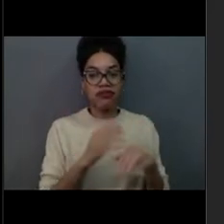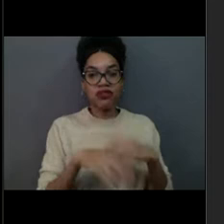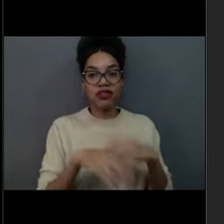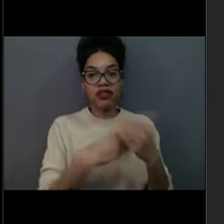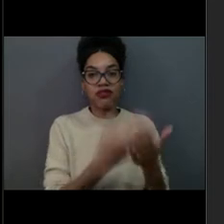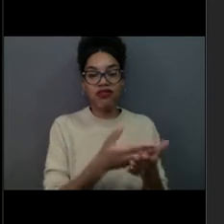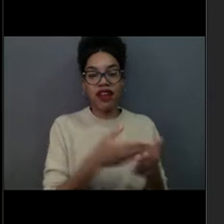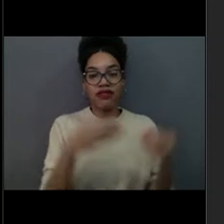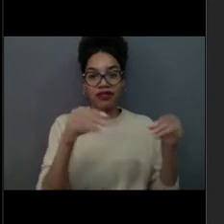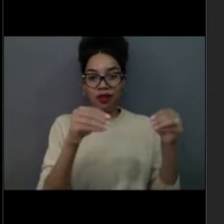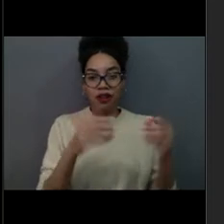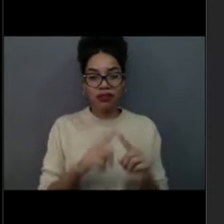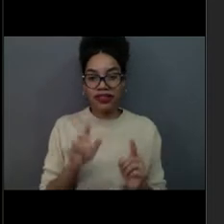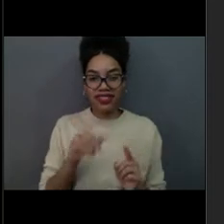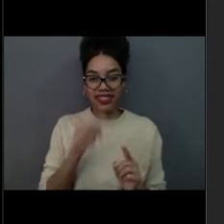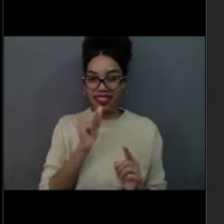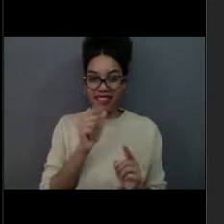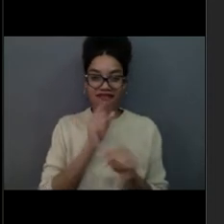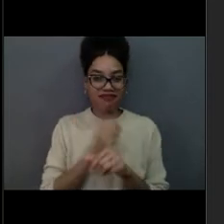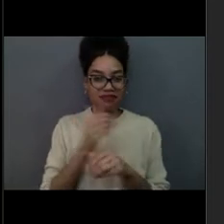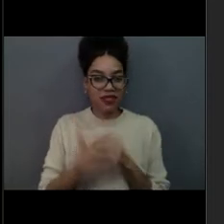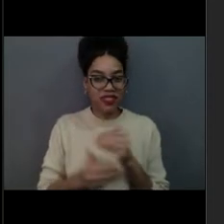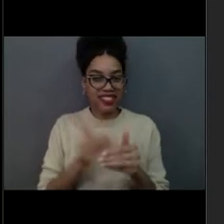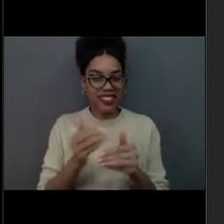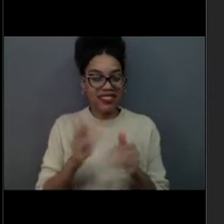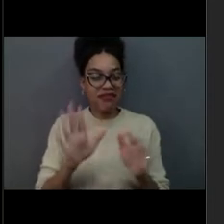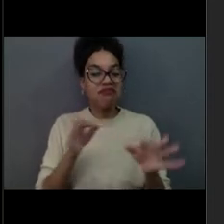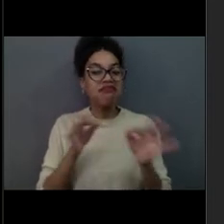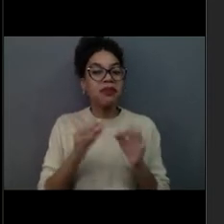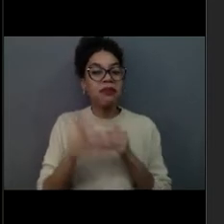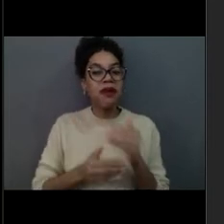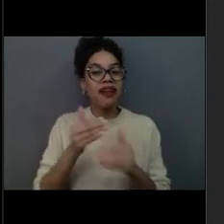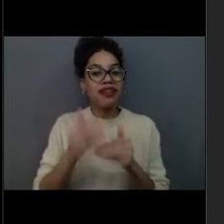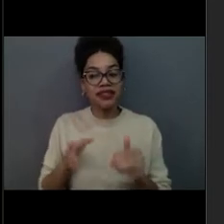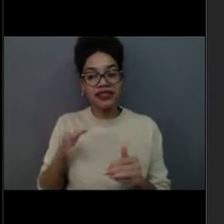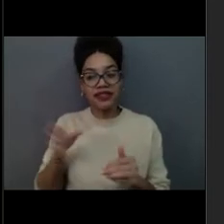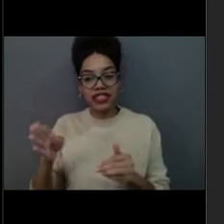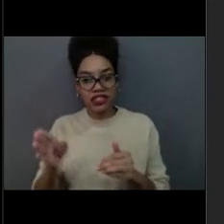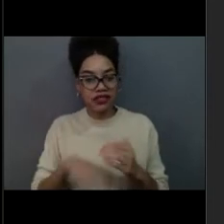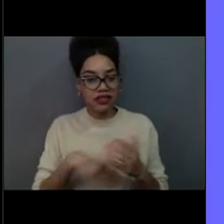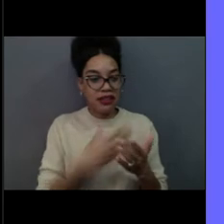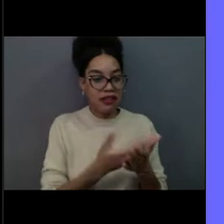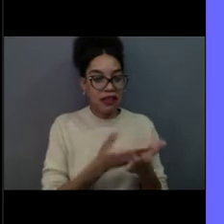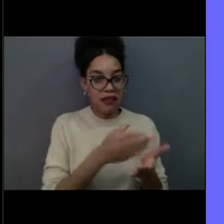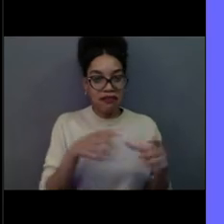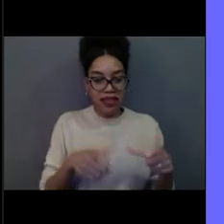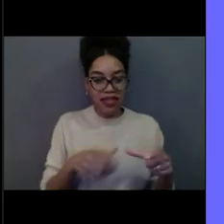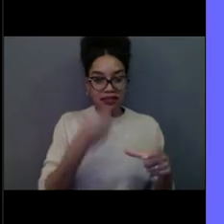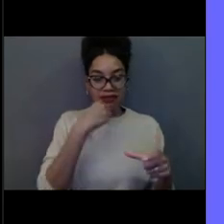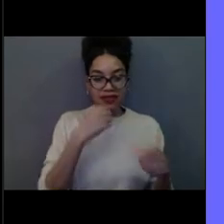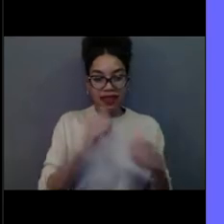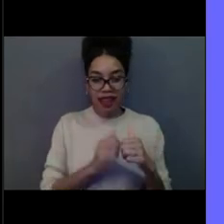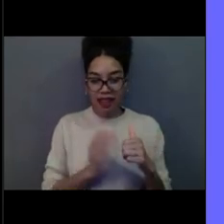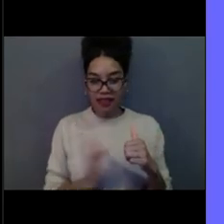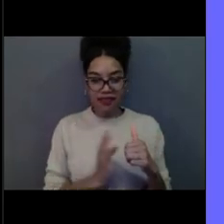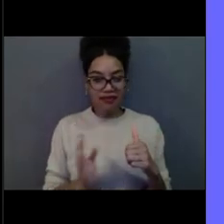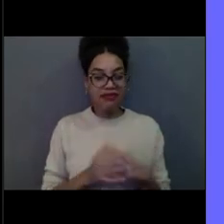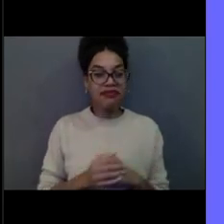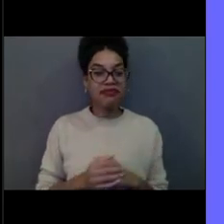stores in the United States. So let's talk about how seafood actually makes its way to your plate. So out in the